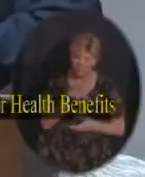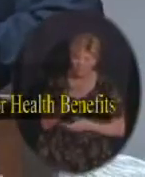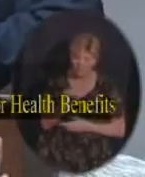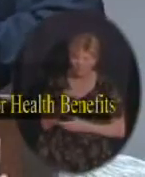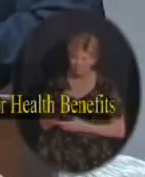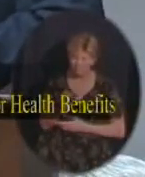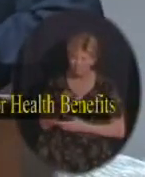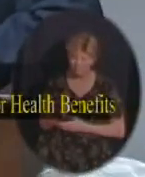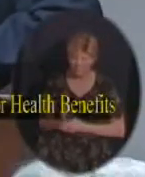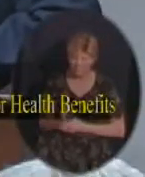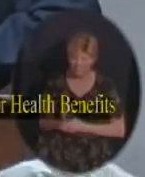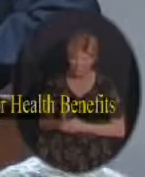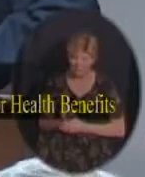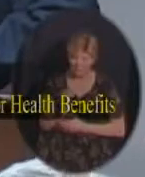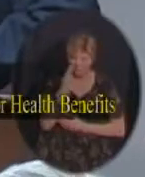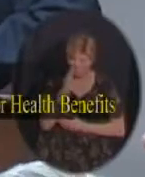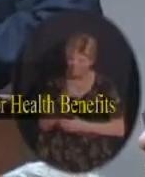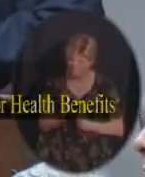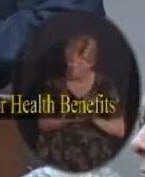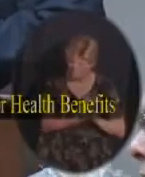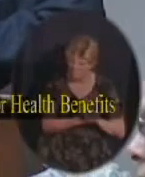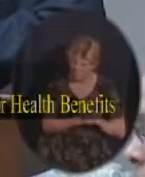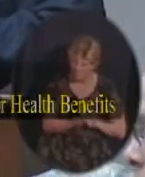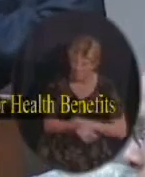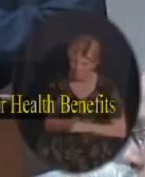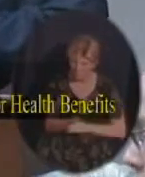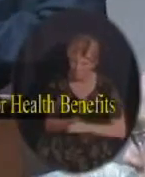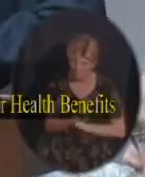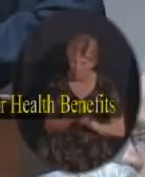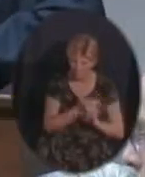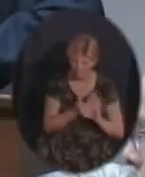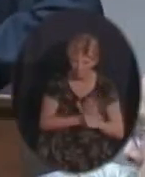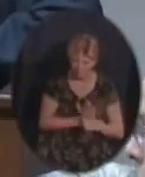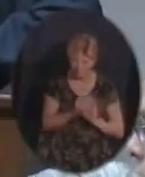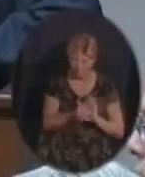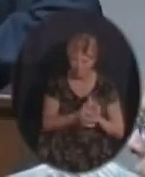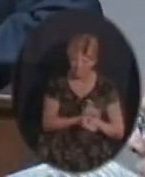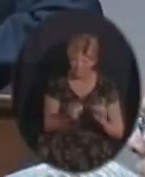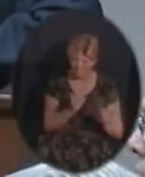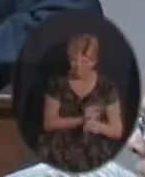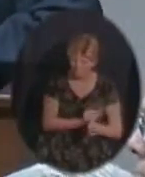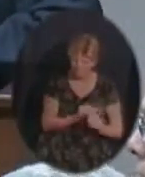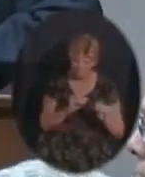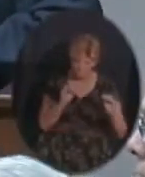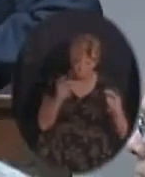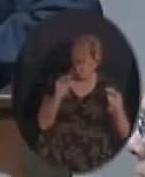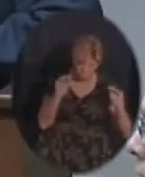that? It would, in my opinion, I think that has changed dramatically. And